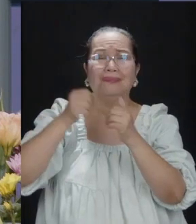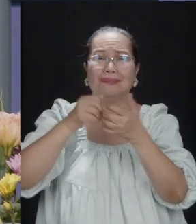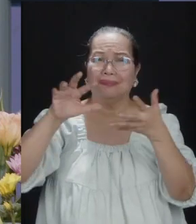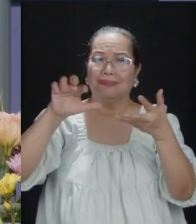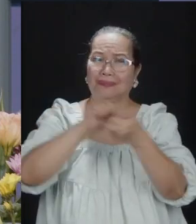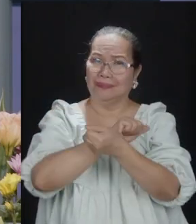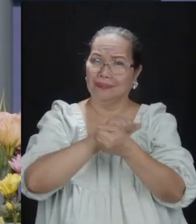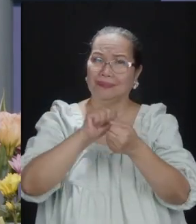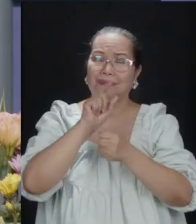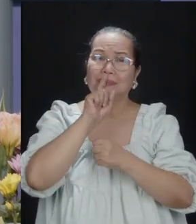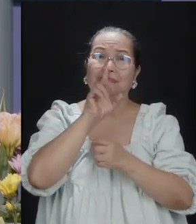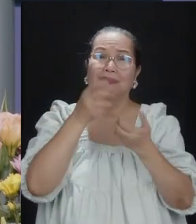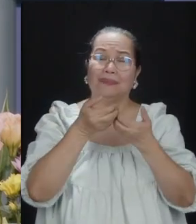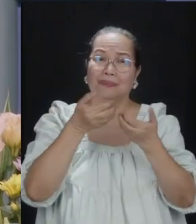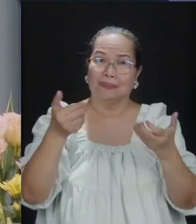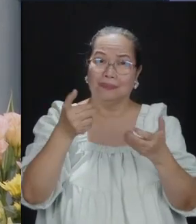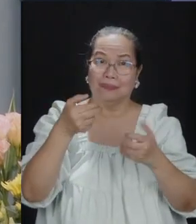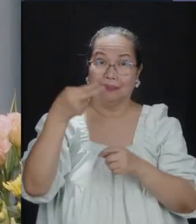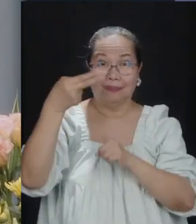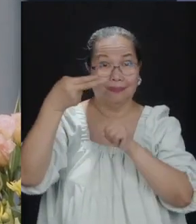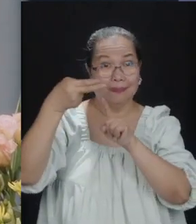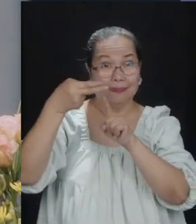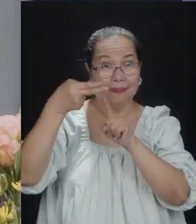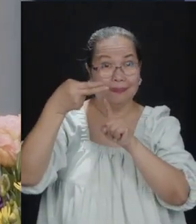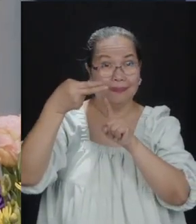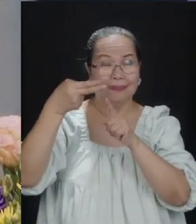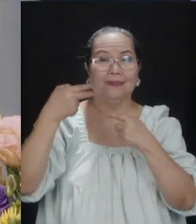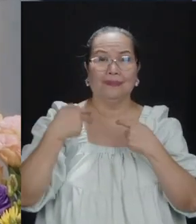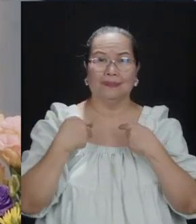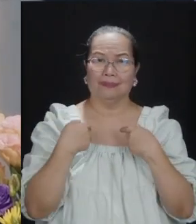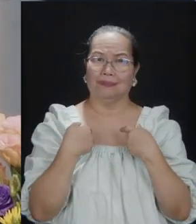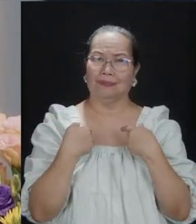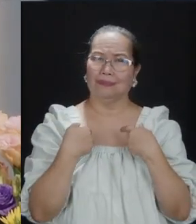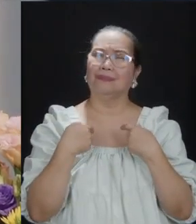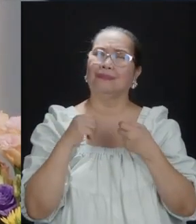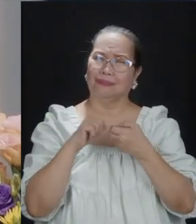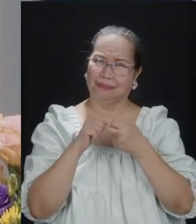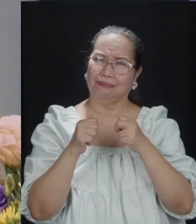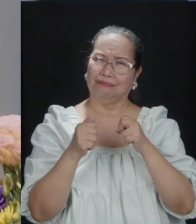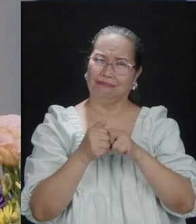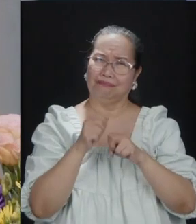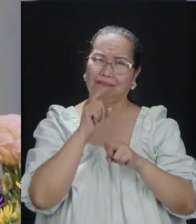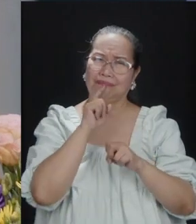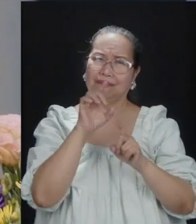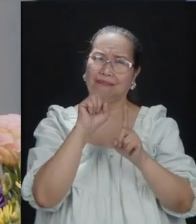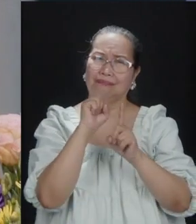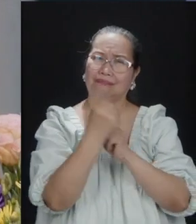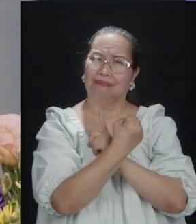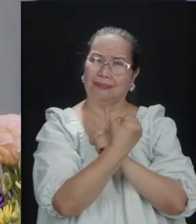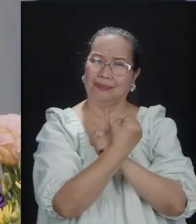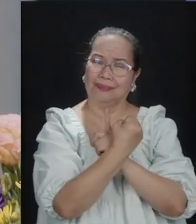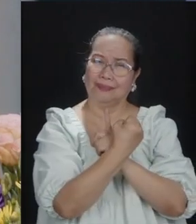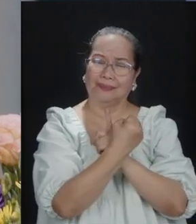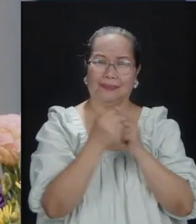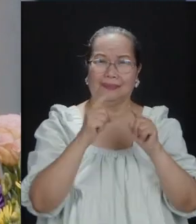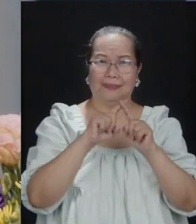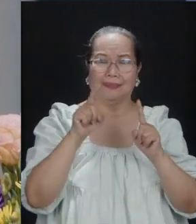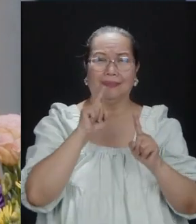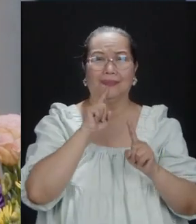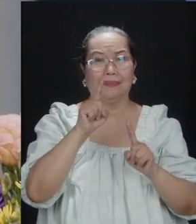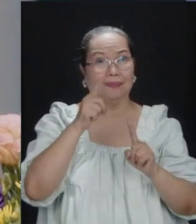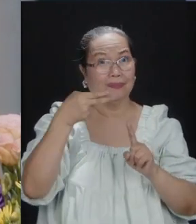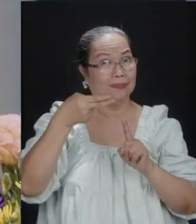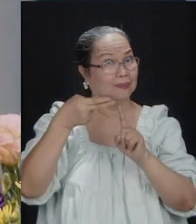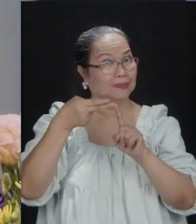picture here. Hannah found herself with a challenging set of circumstances. But what Hannah did